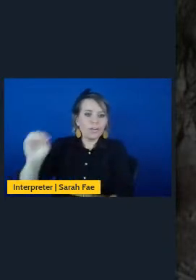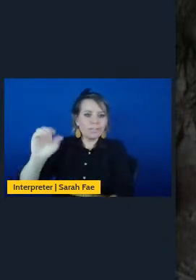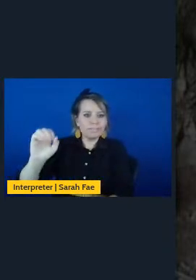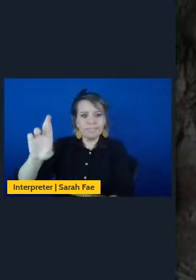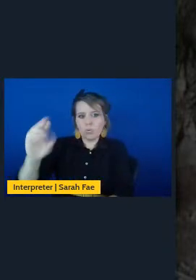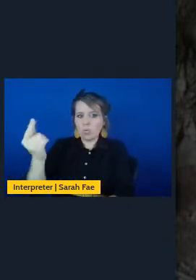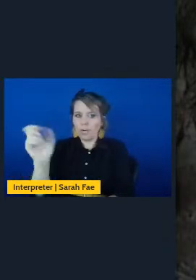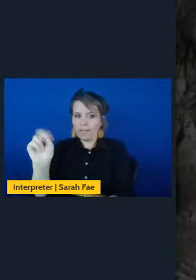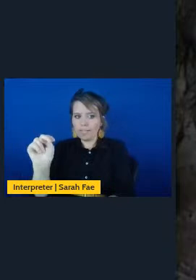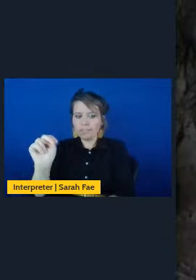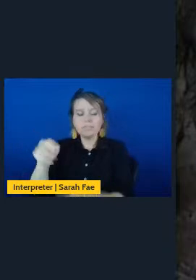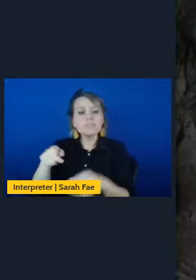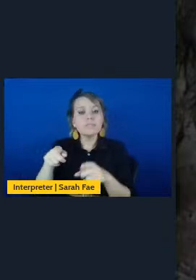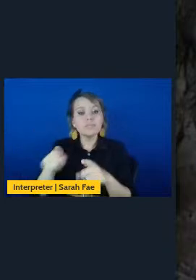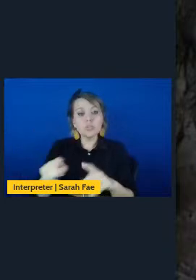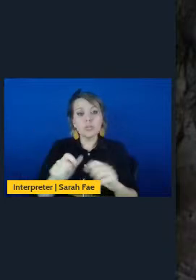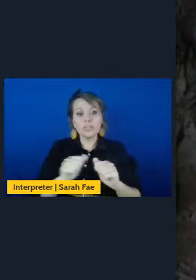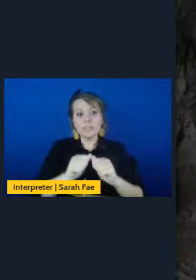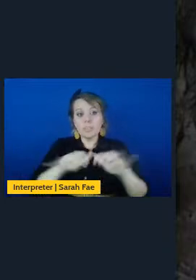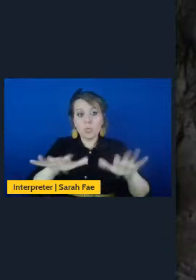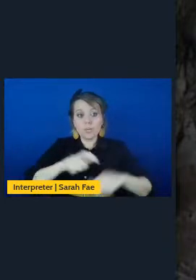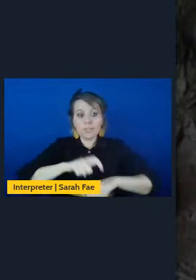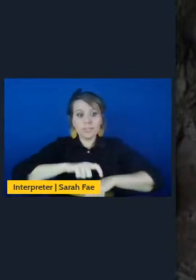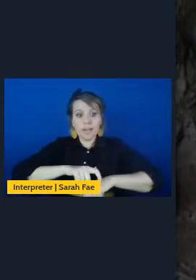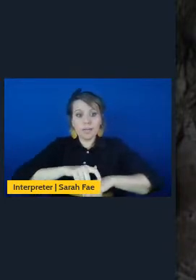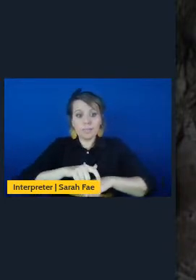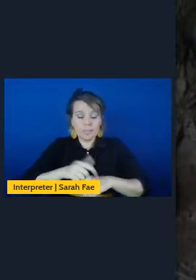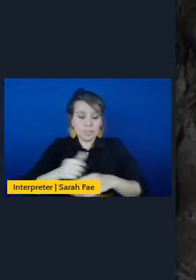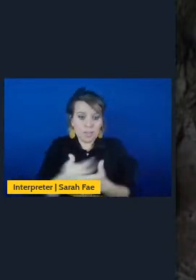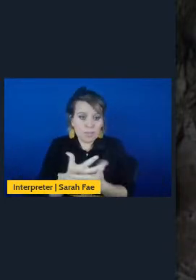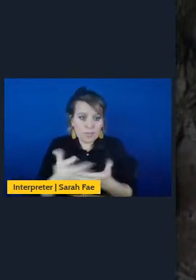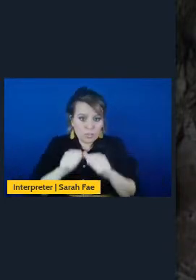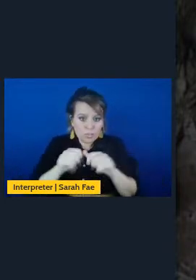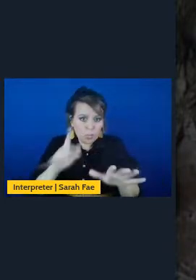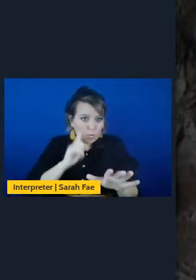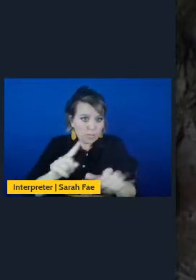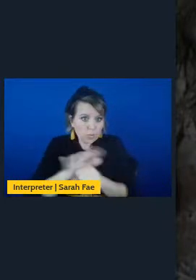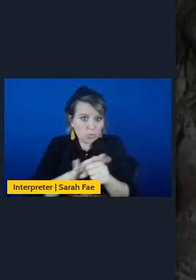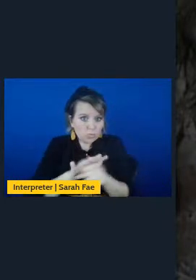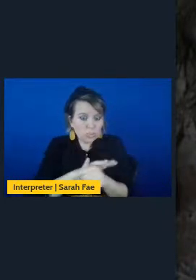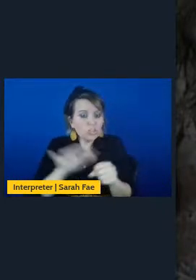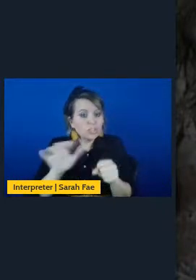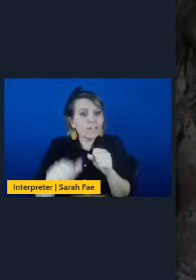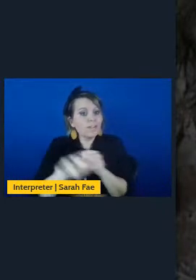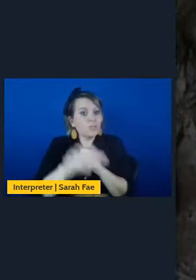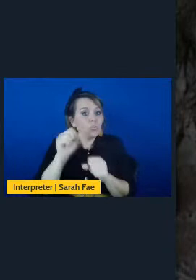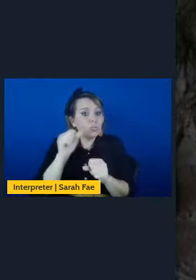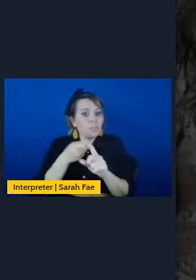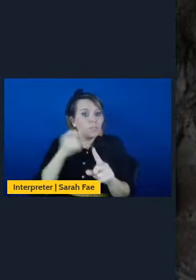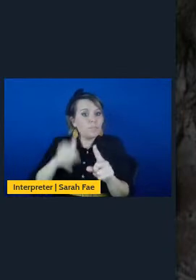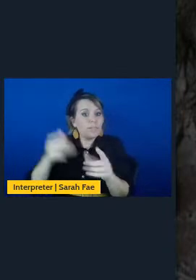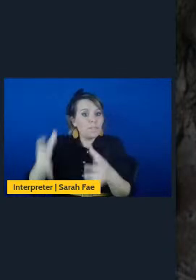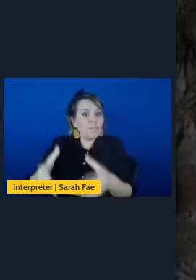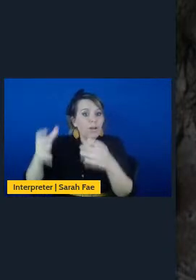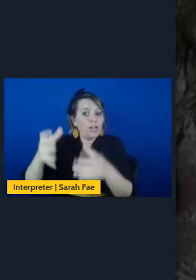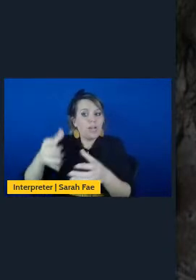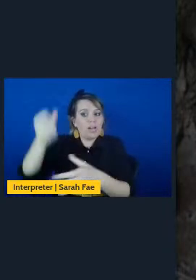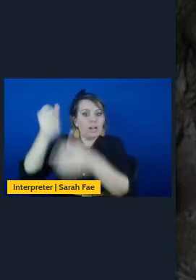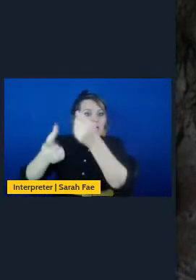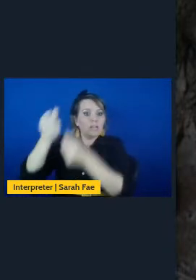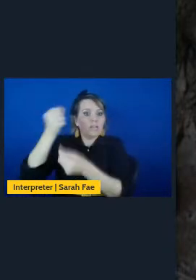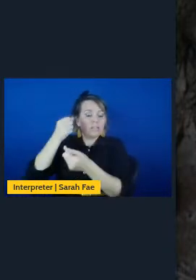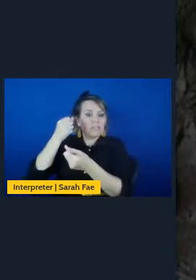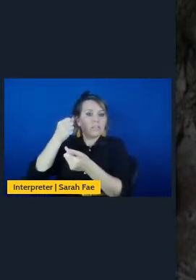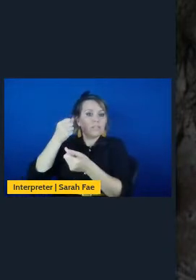at deploy time, everything doing the deploy for a region can grab from that bucket the credentials it needs because they